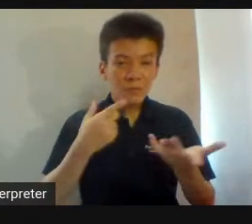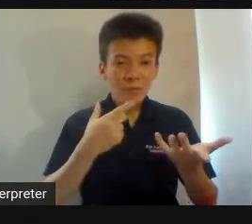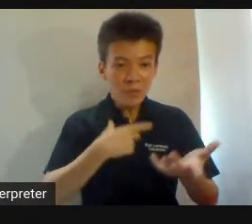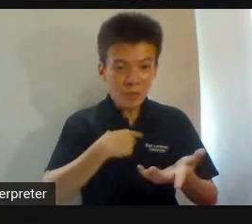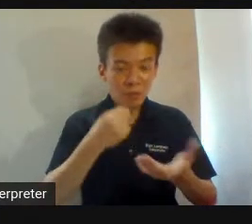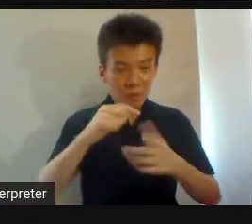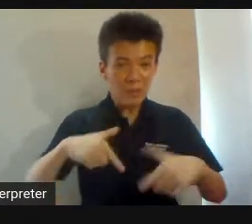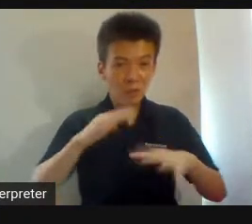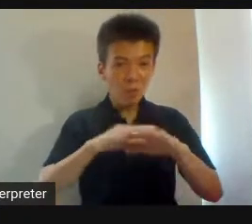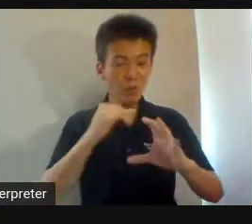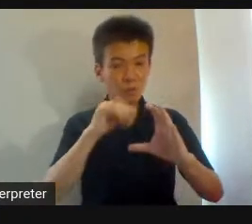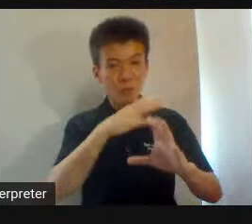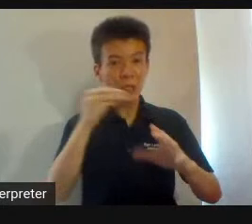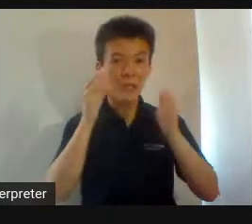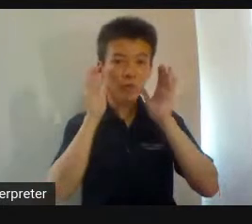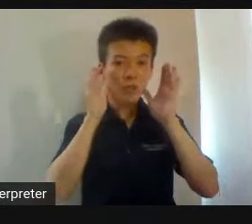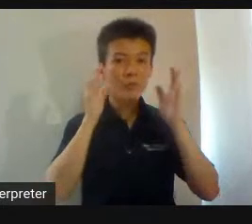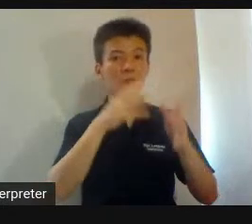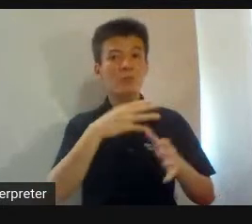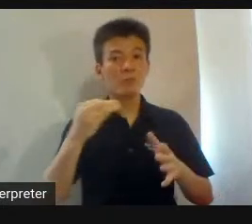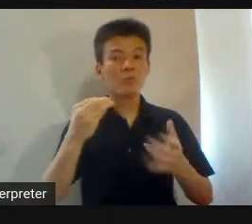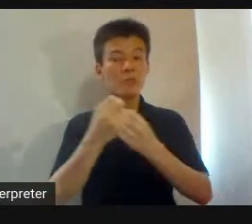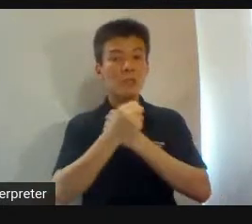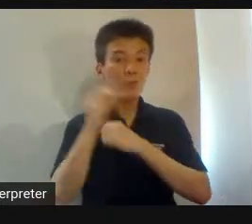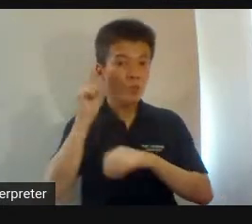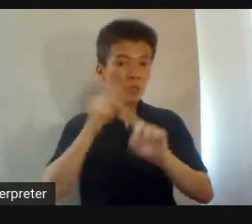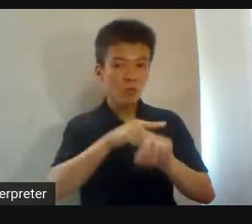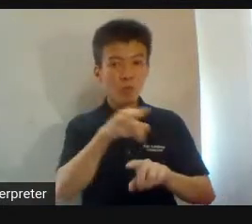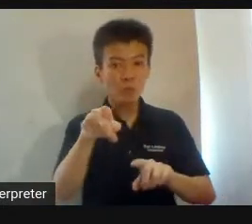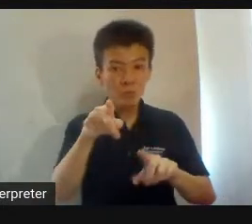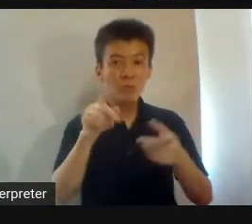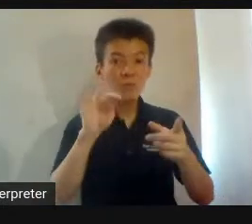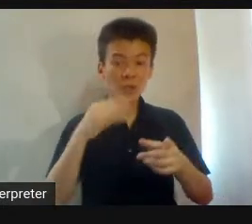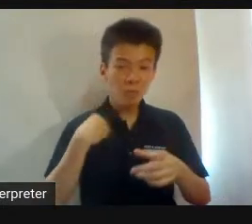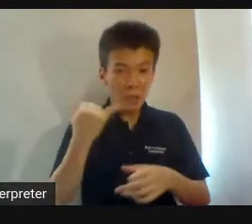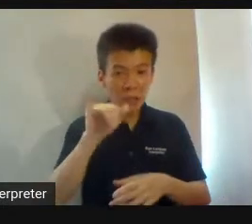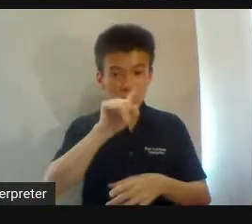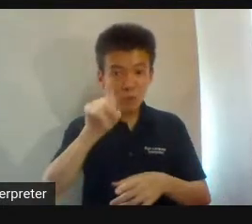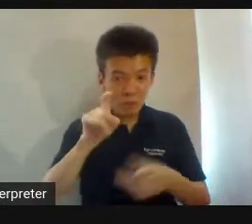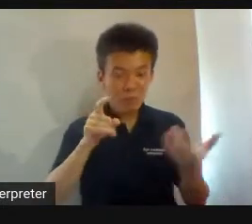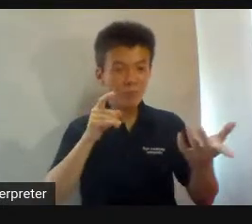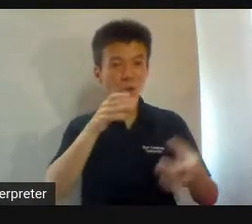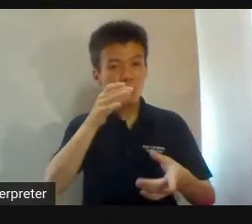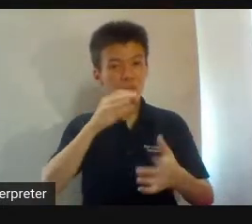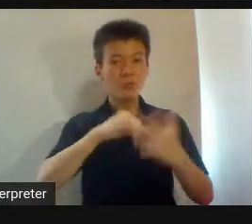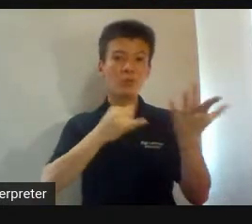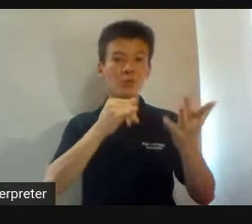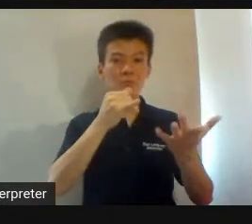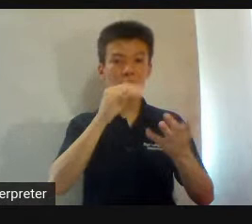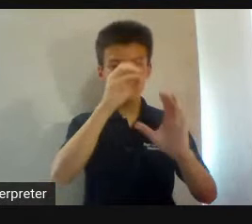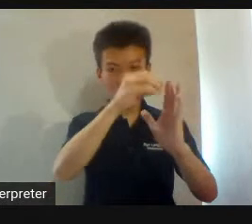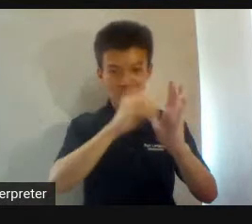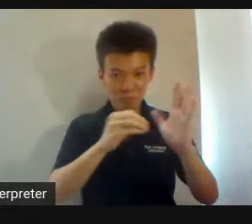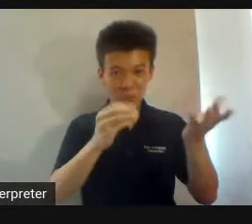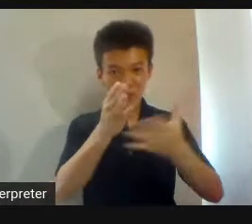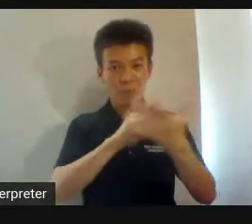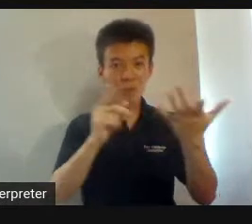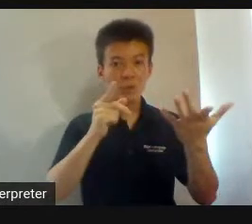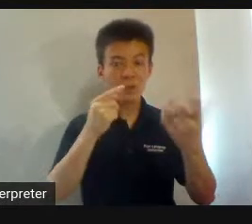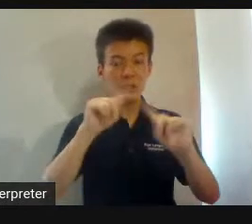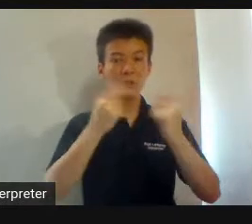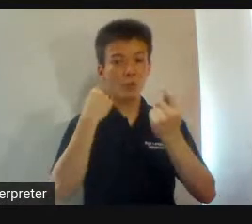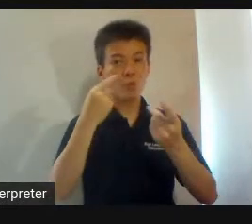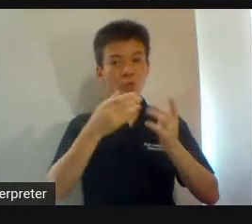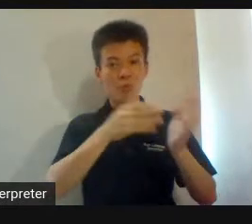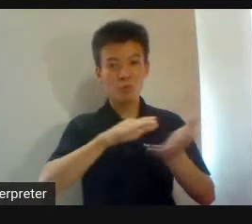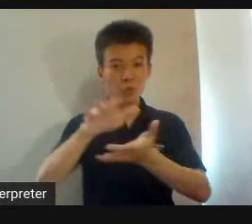on YouTube and Facebook, and we would love to hear from you. So if you have any questions or comments, just drop them in there and someone from our team will relay